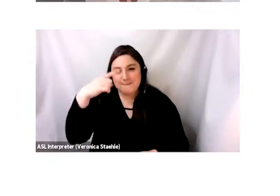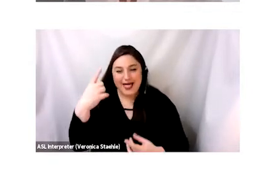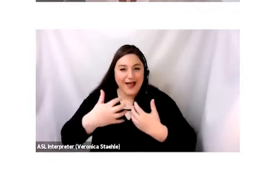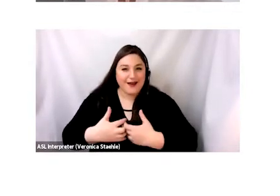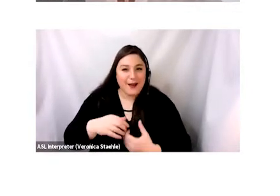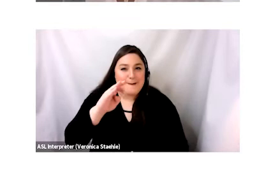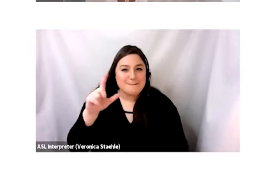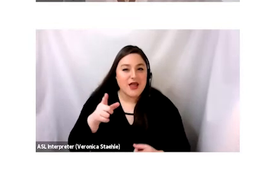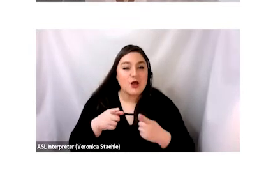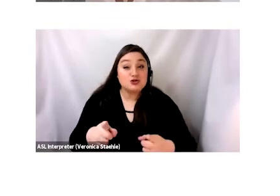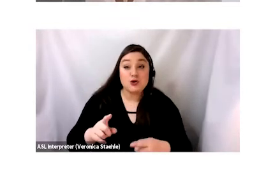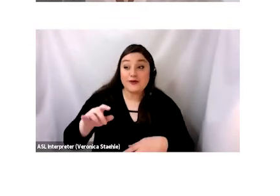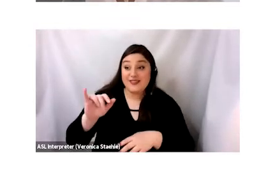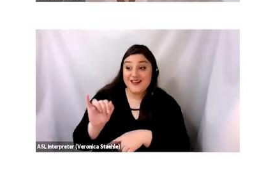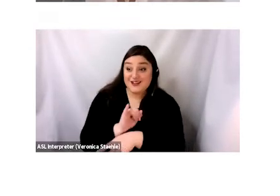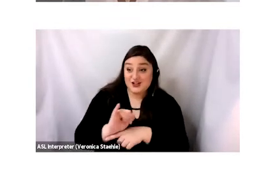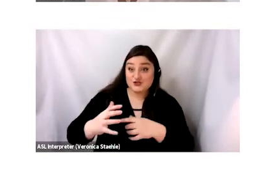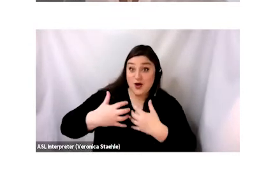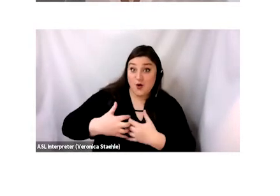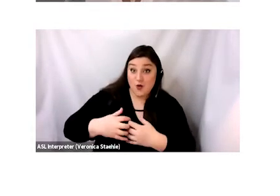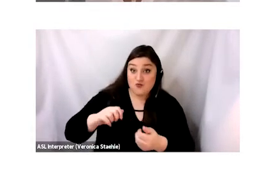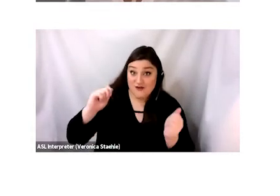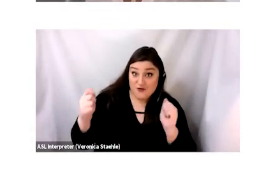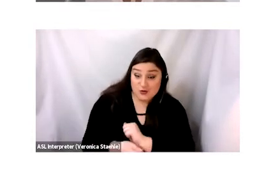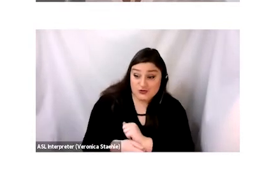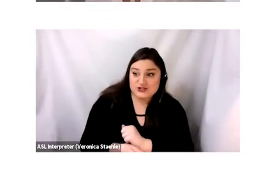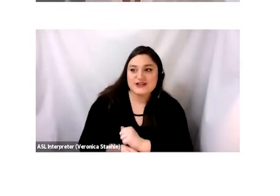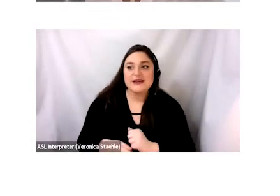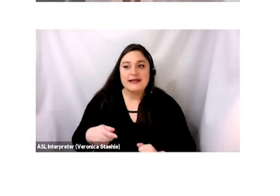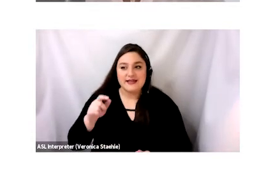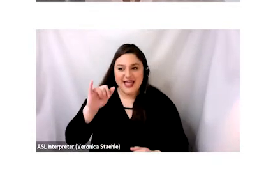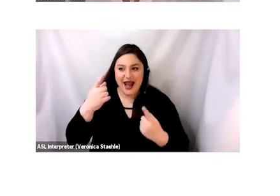Revolution, and in both the US and in Great Britain.